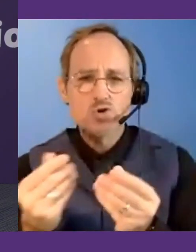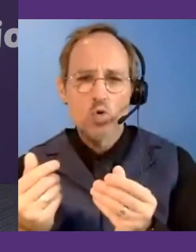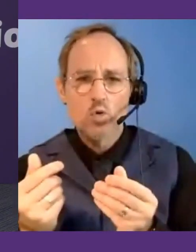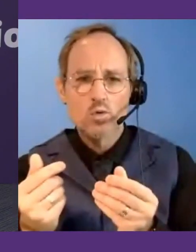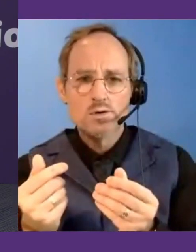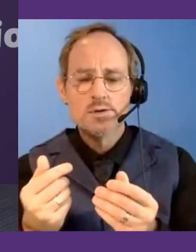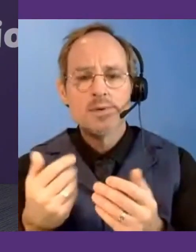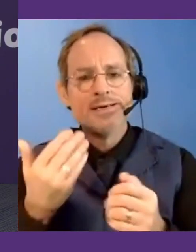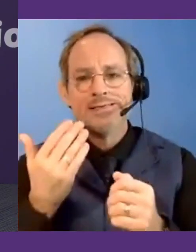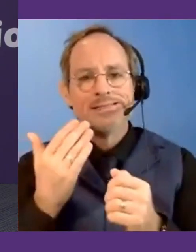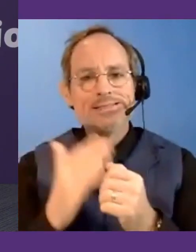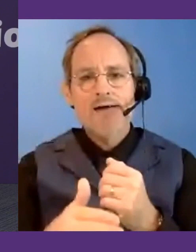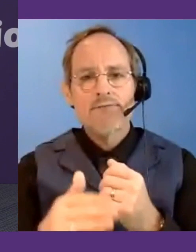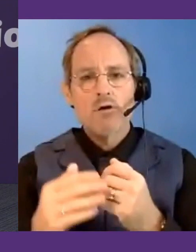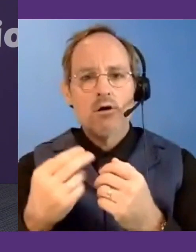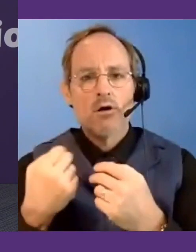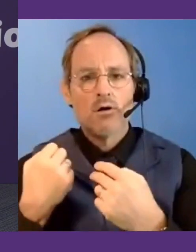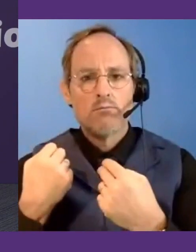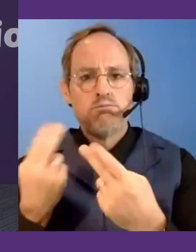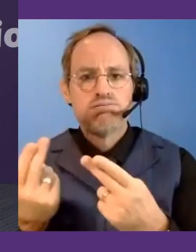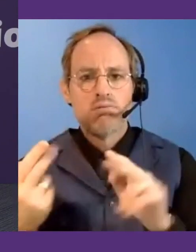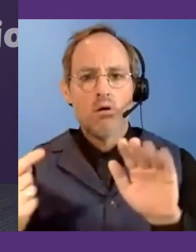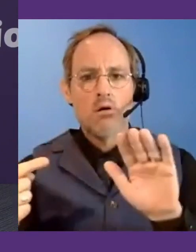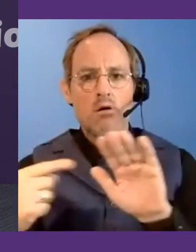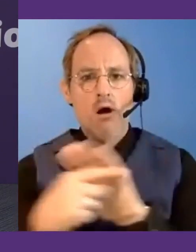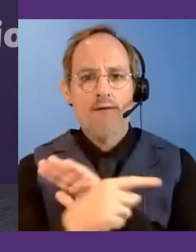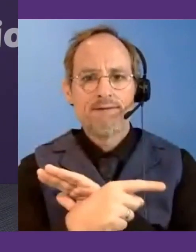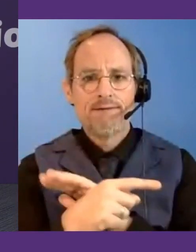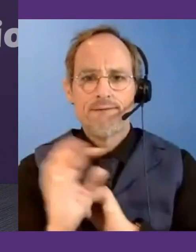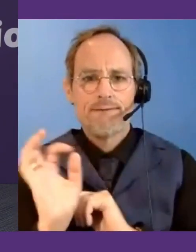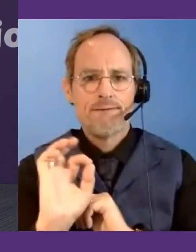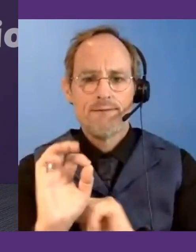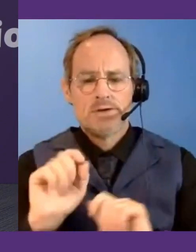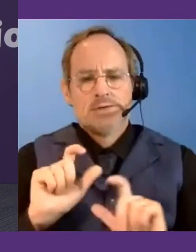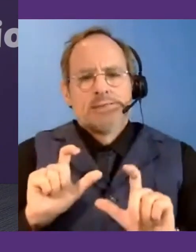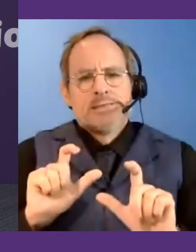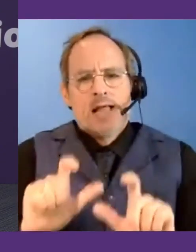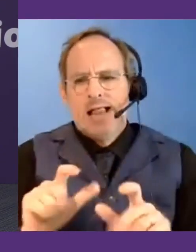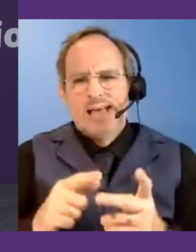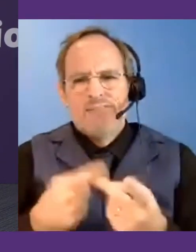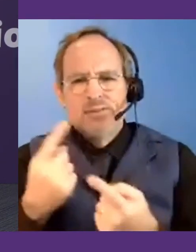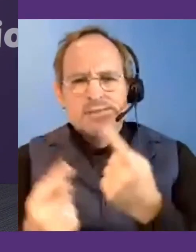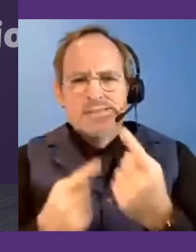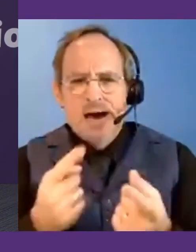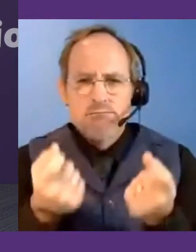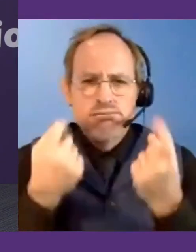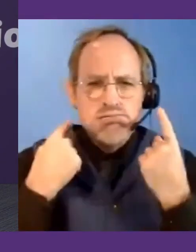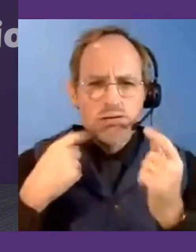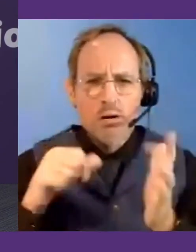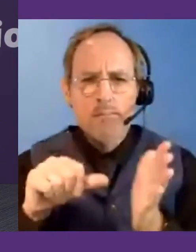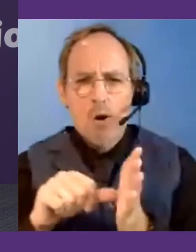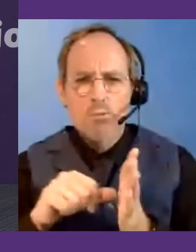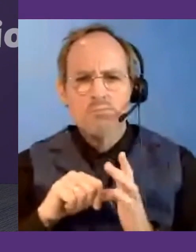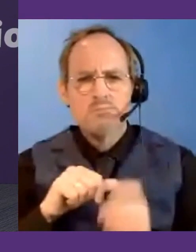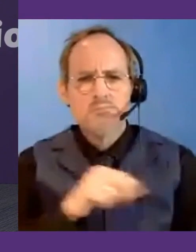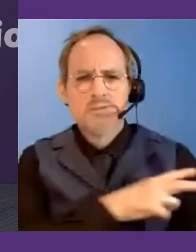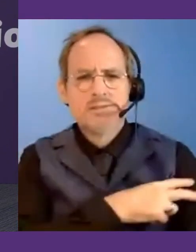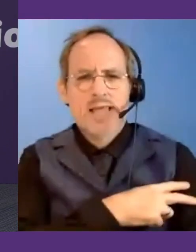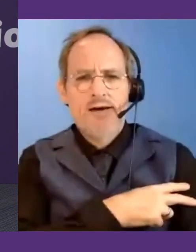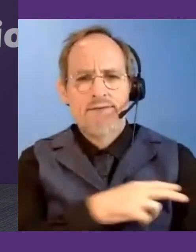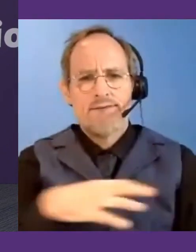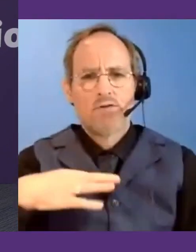left kind of high and dry if they encounter a new puzzling issue. Cool, and I'm pleased to say we've got Matt coming in, I think, have